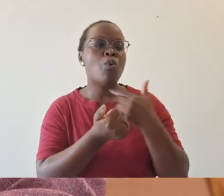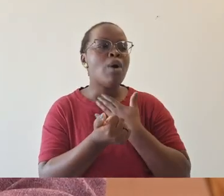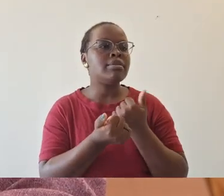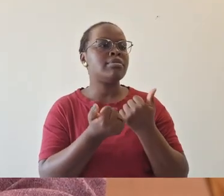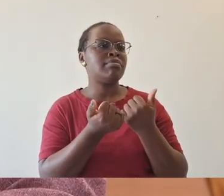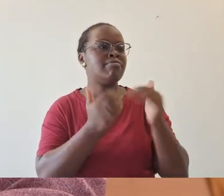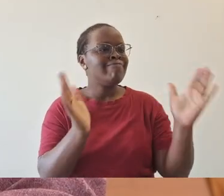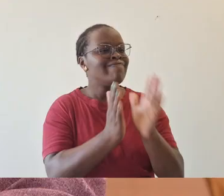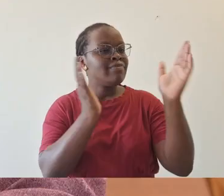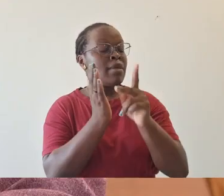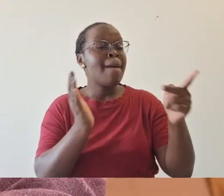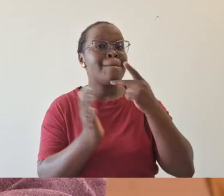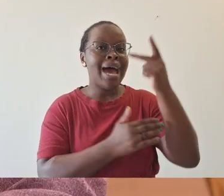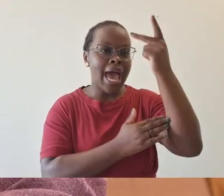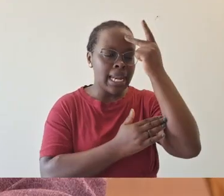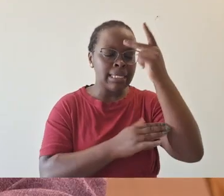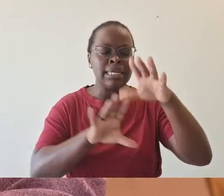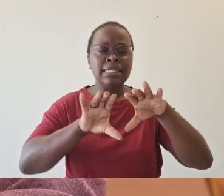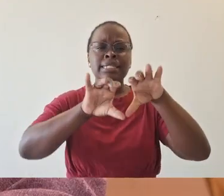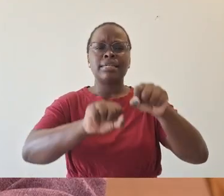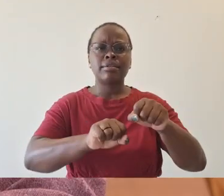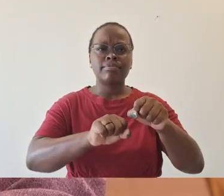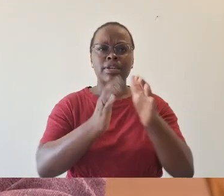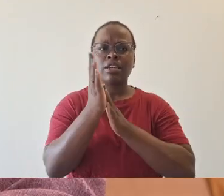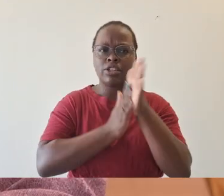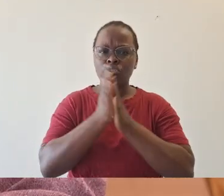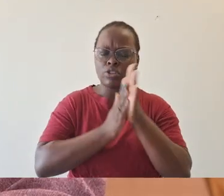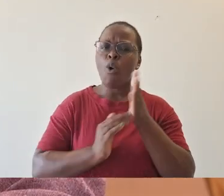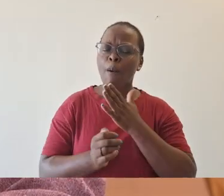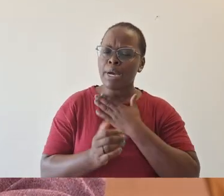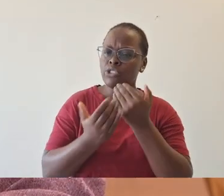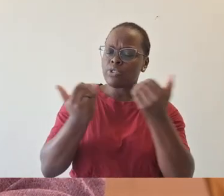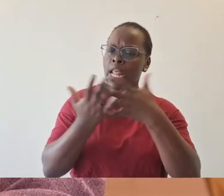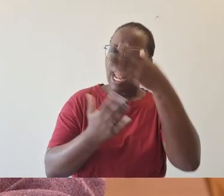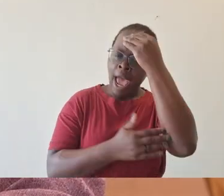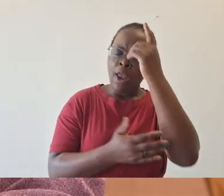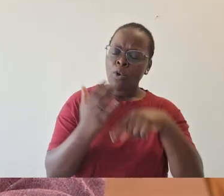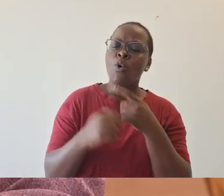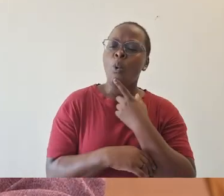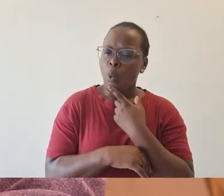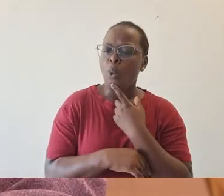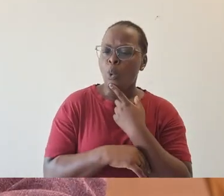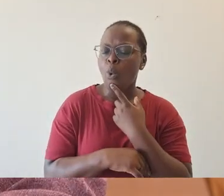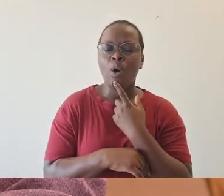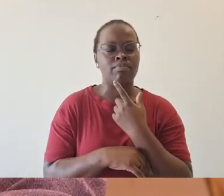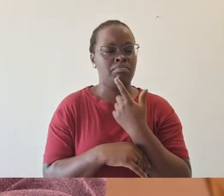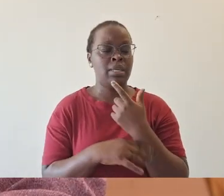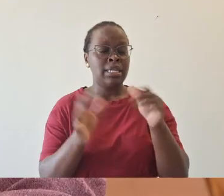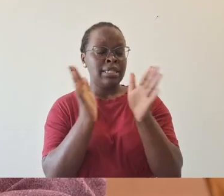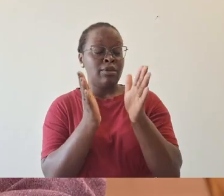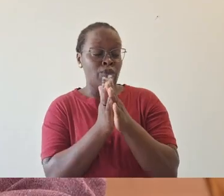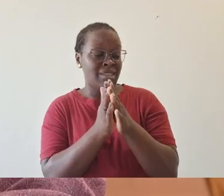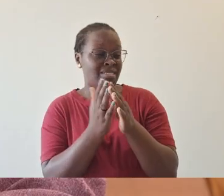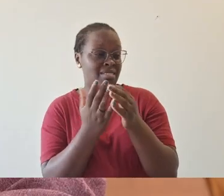what does the day of your child look like? What kind of opportunities do you present to them that allow them to continue to grow, to learn? And even